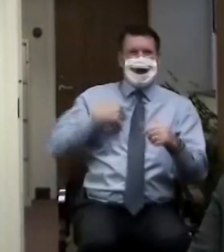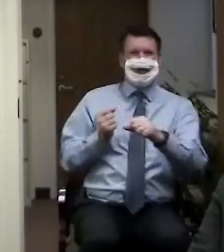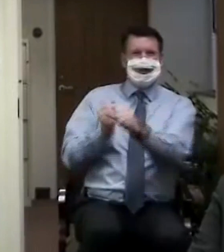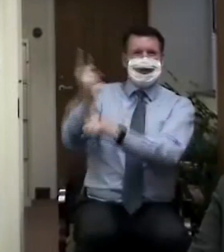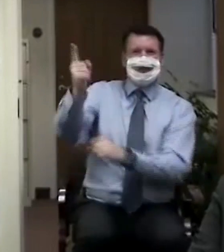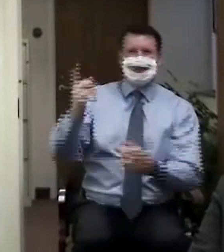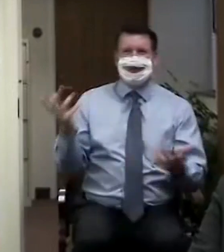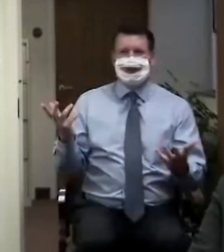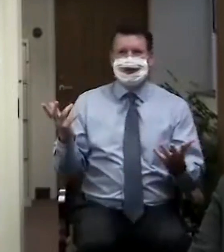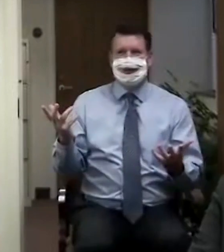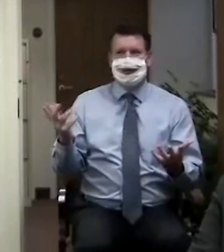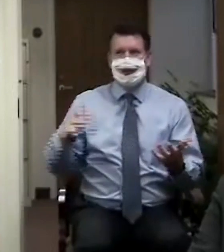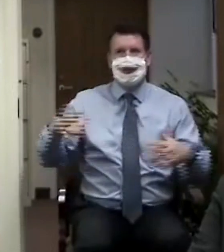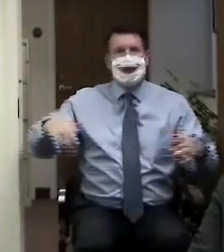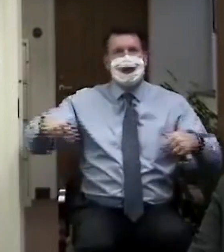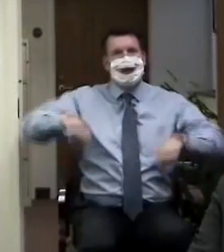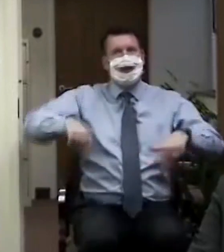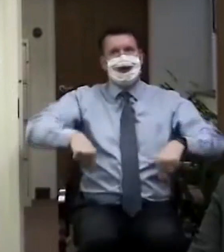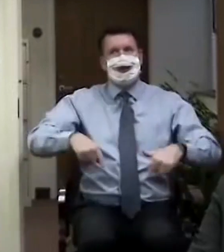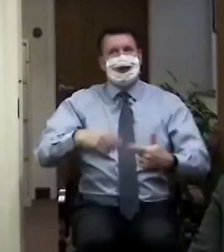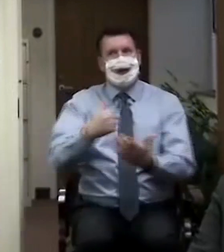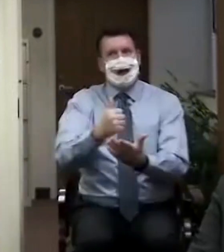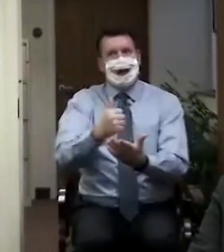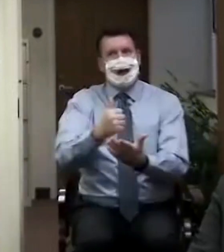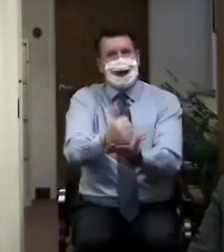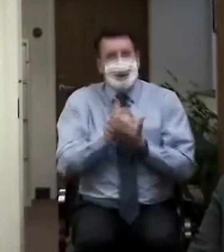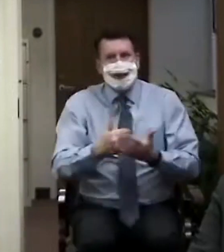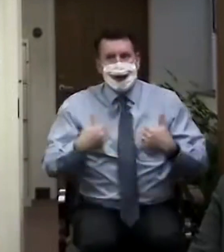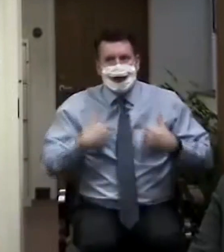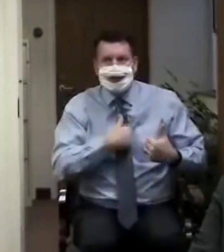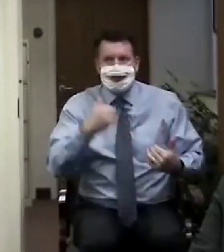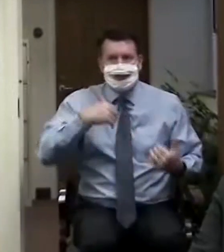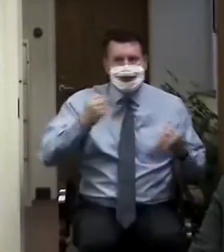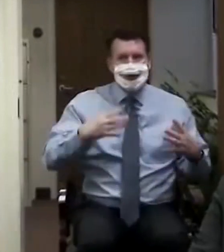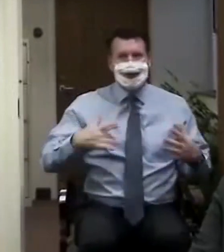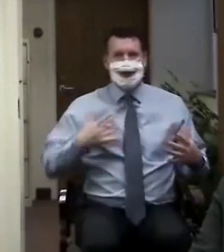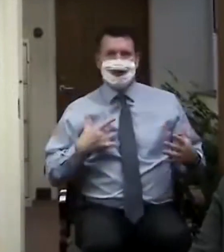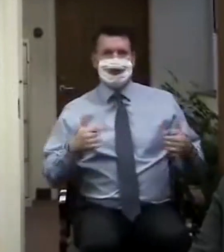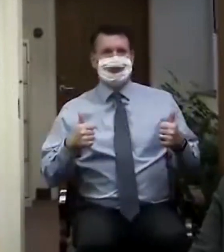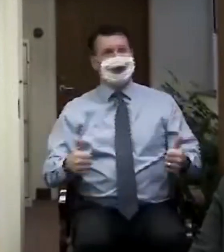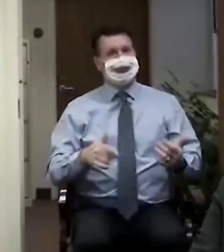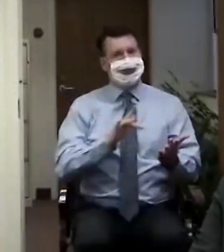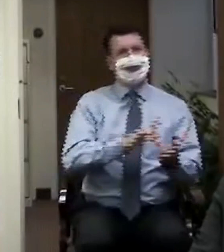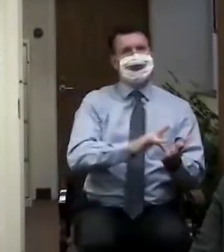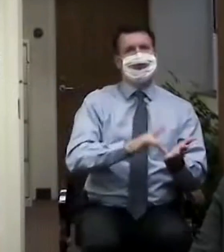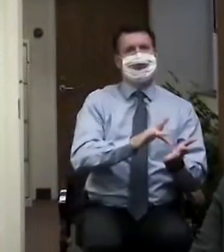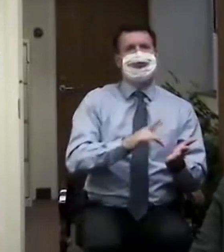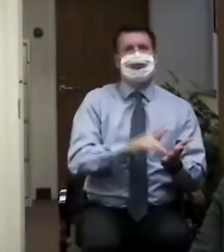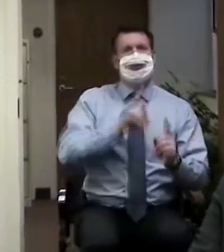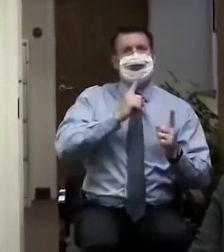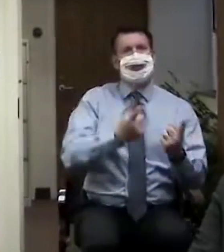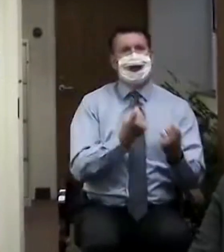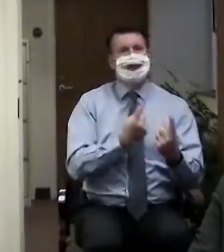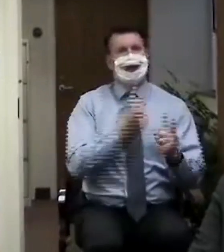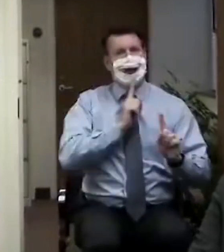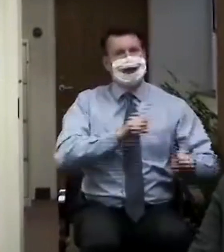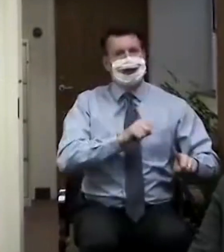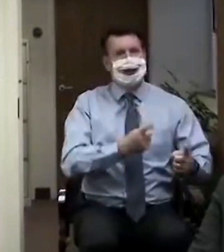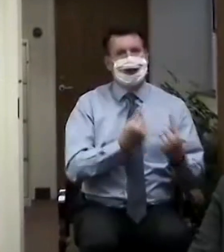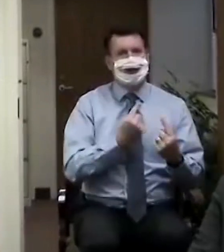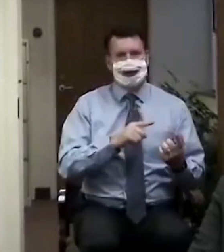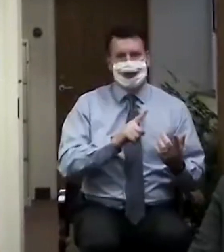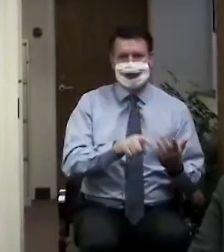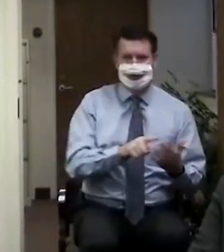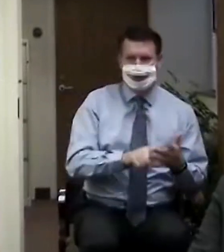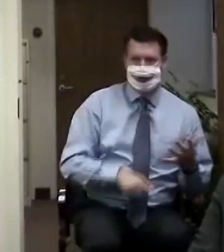doing. If we see a hotspot through WROC COVID that in one area code, one zip code, we're seeing a lot of symptoms, we can